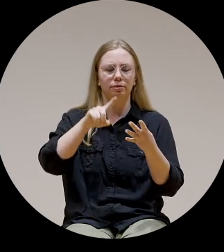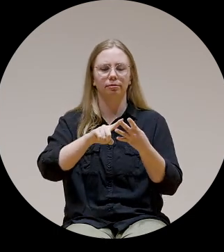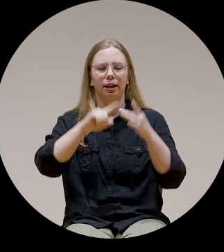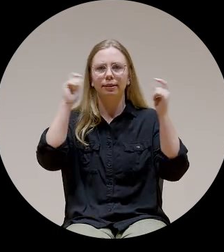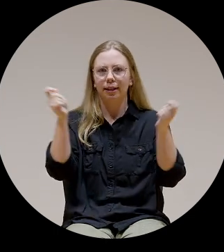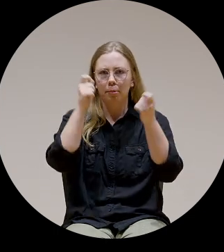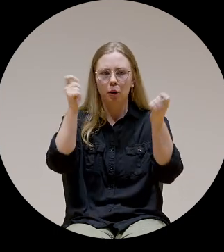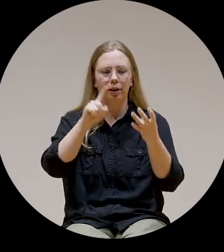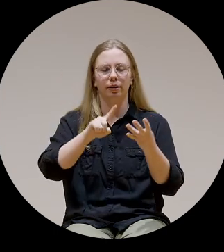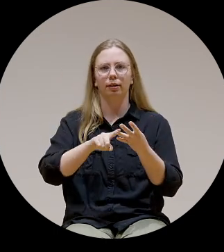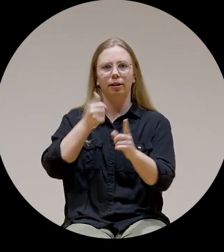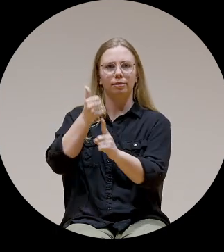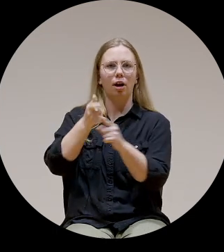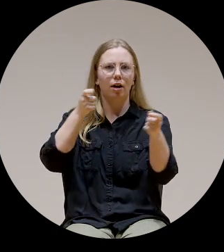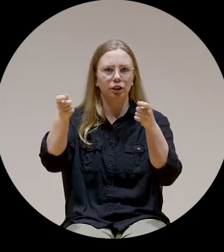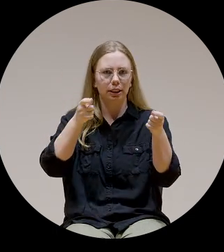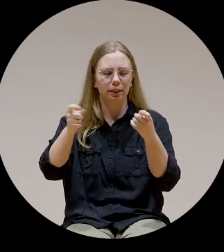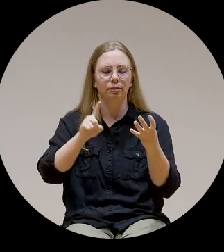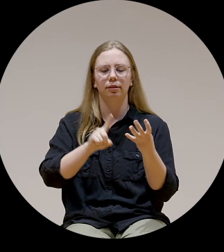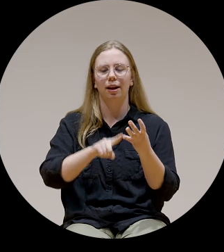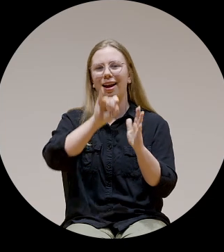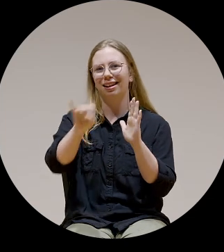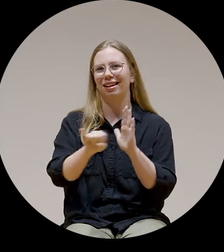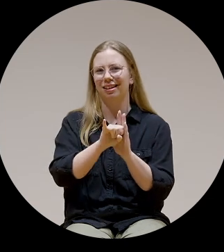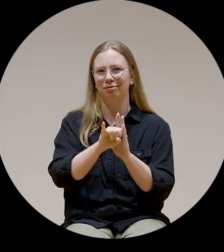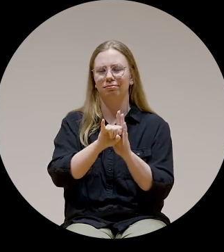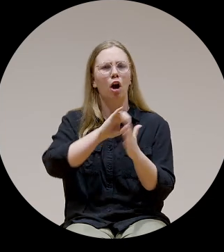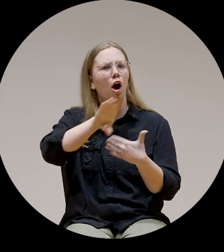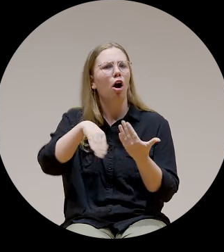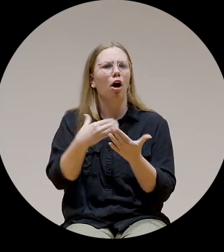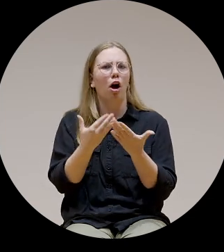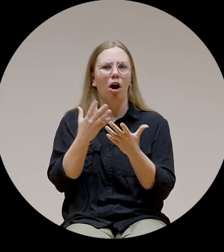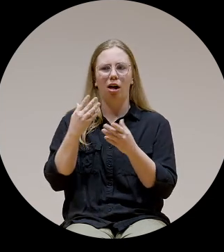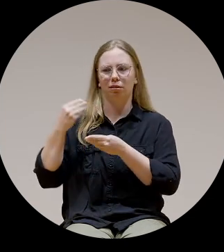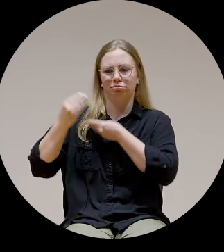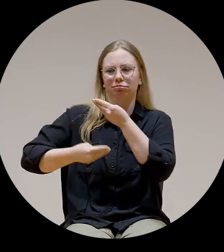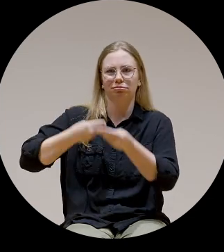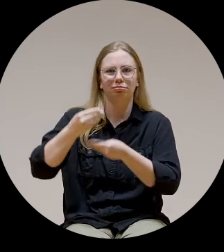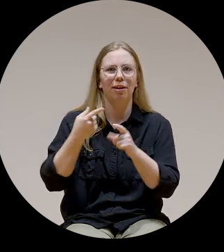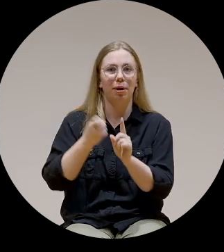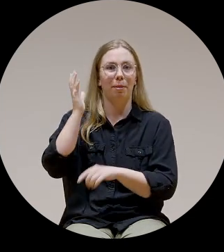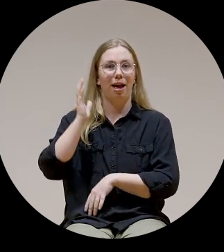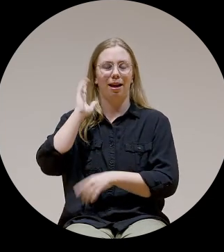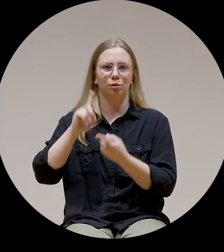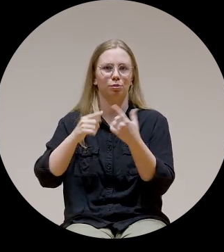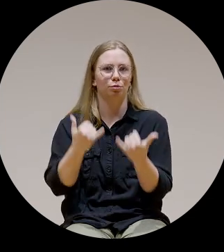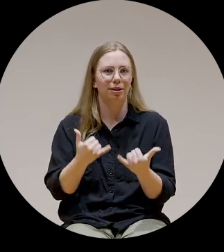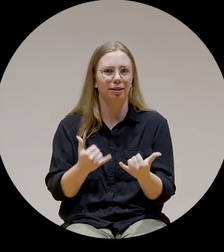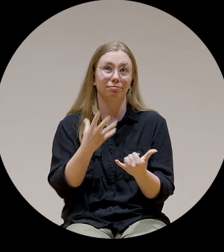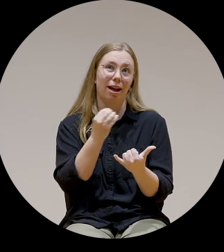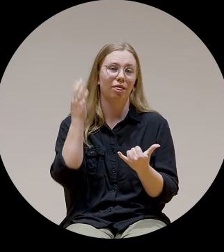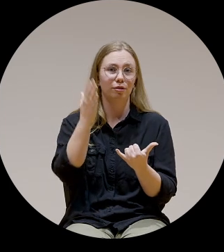ceremony, sovereignty, and identity, all of which carry from the past through forward into the present and